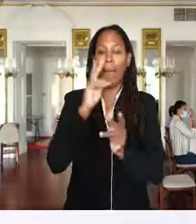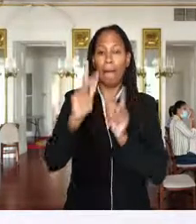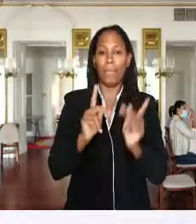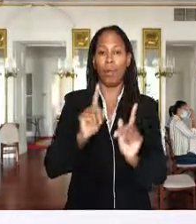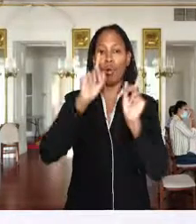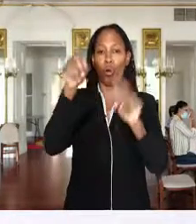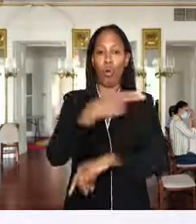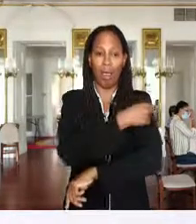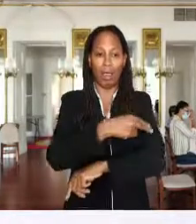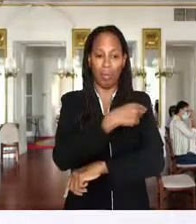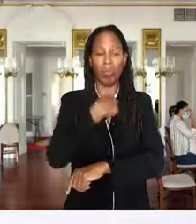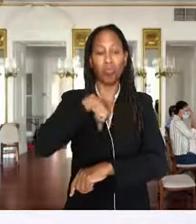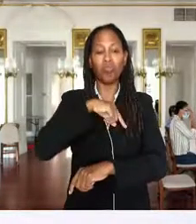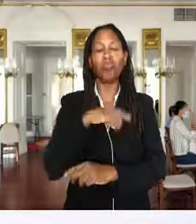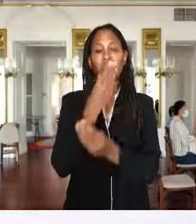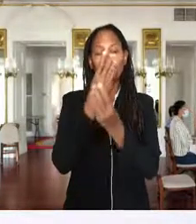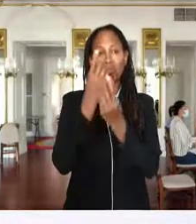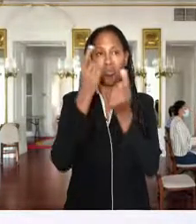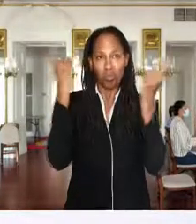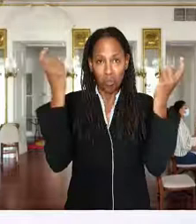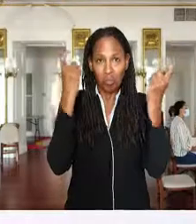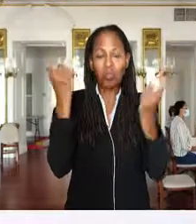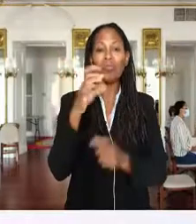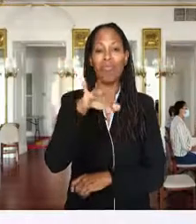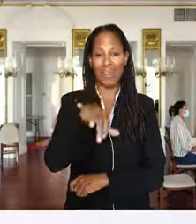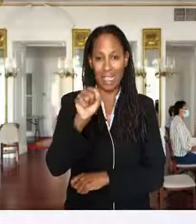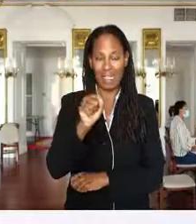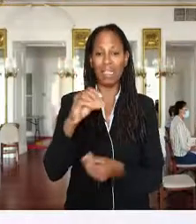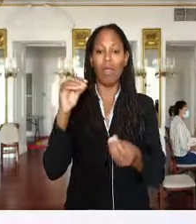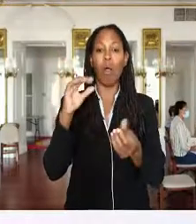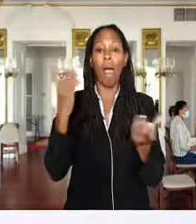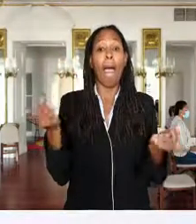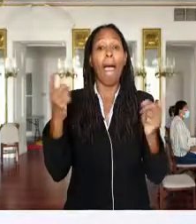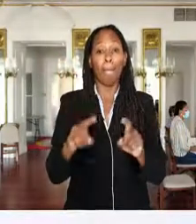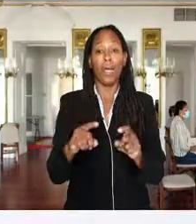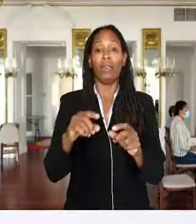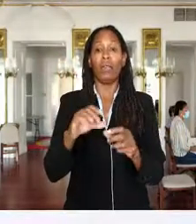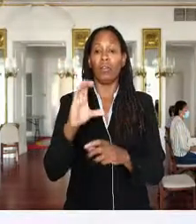have been successful, and bring our COVID-19 numbers down to zero.